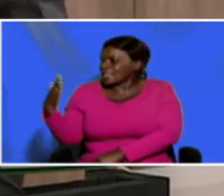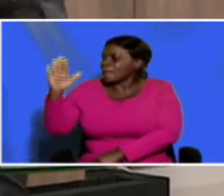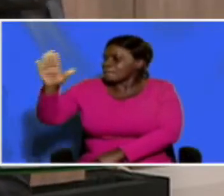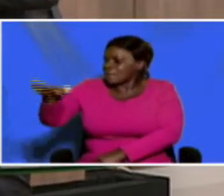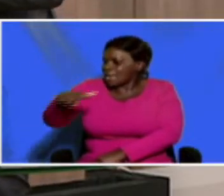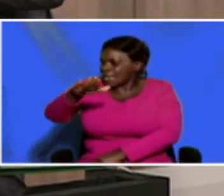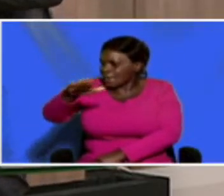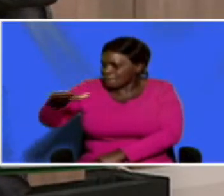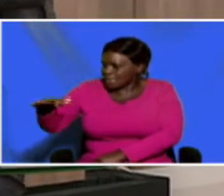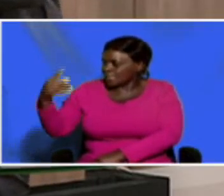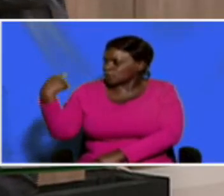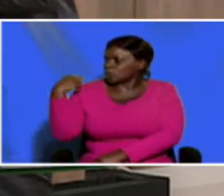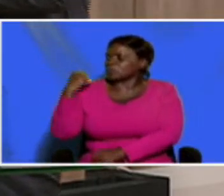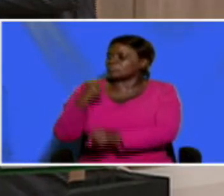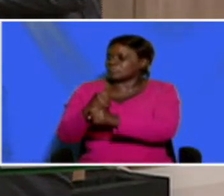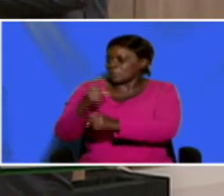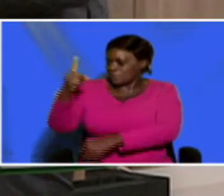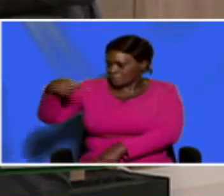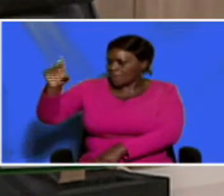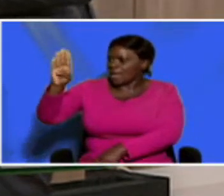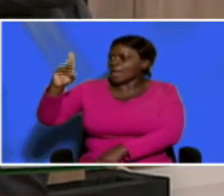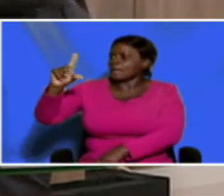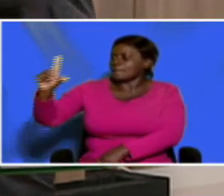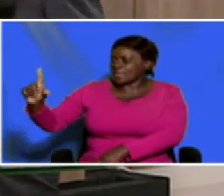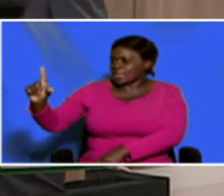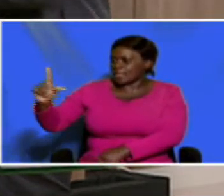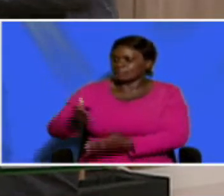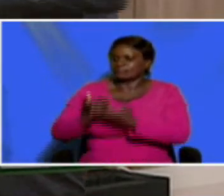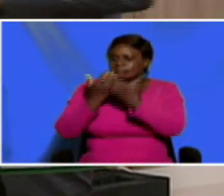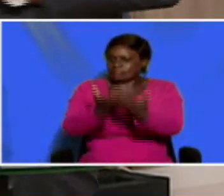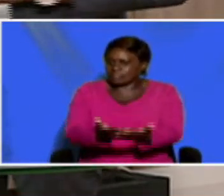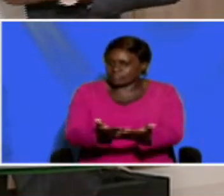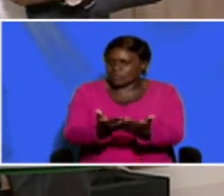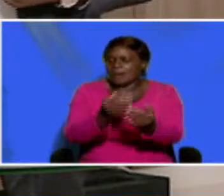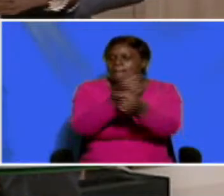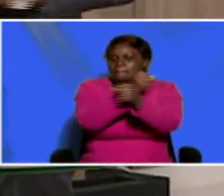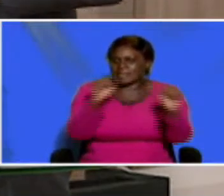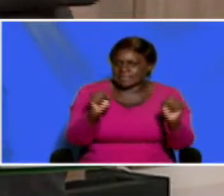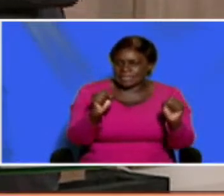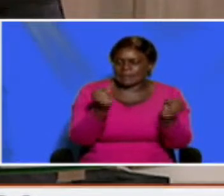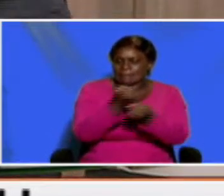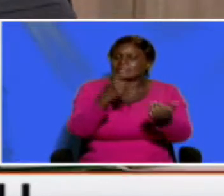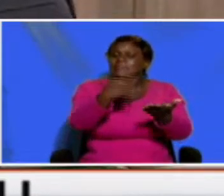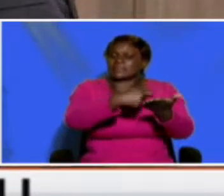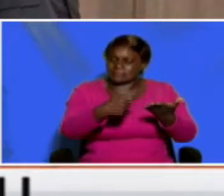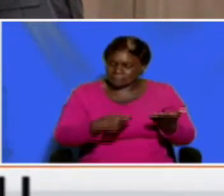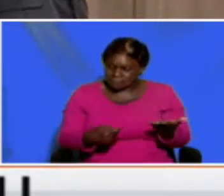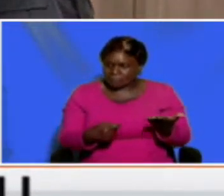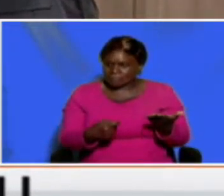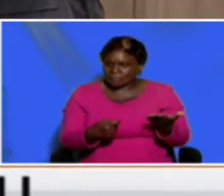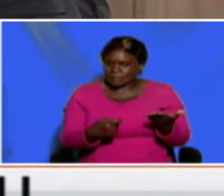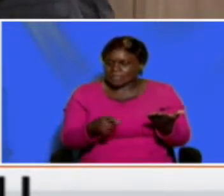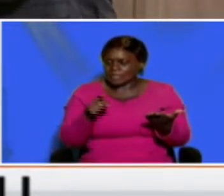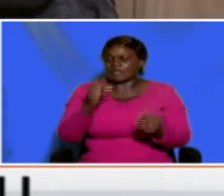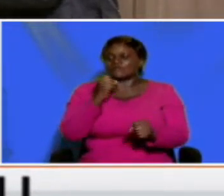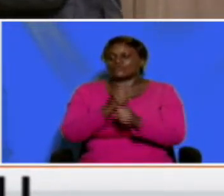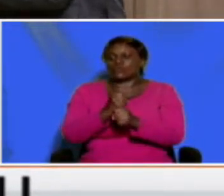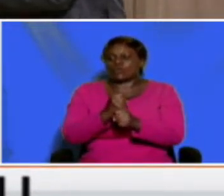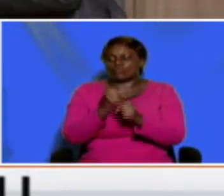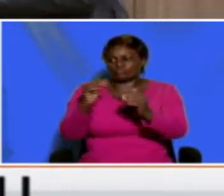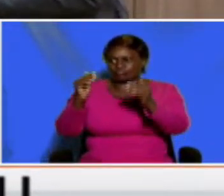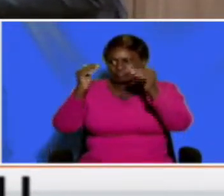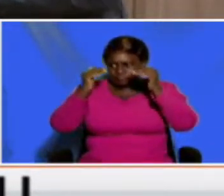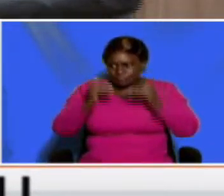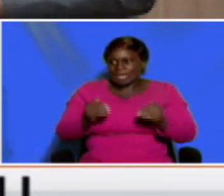did this yesterday. Parliament passes the bill. The bill is forwarded to the president for the presidential assent. That is what he was supposed to do. Let's move